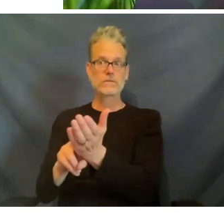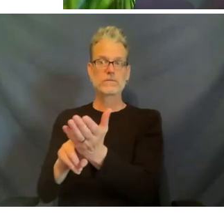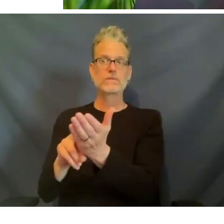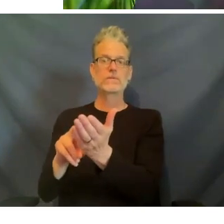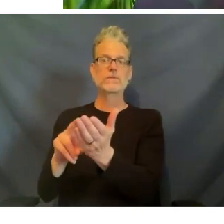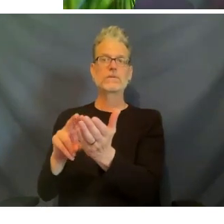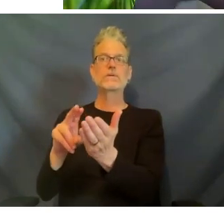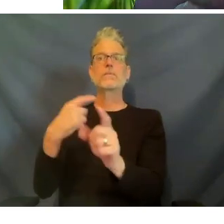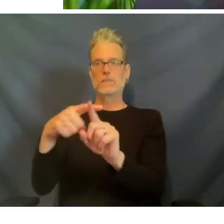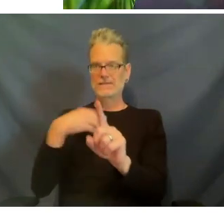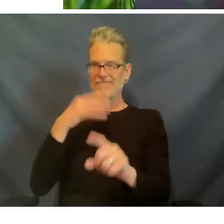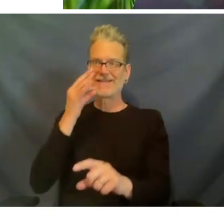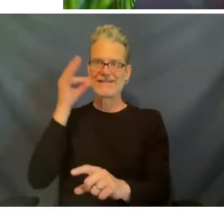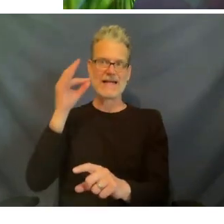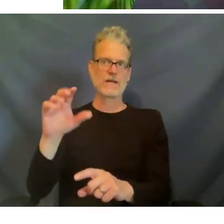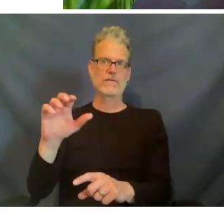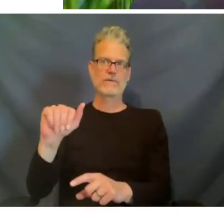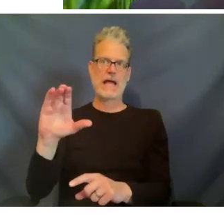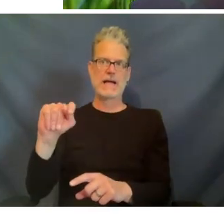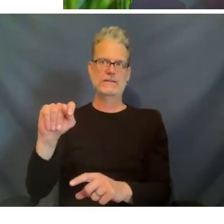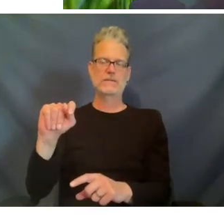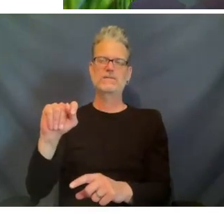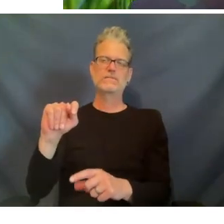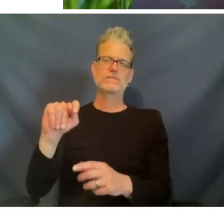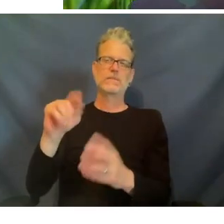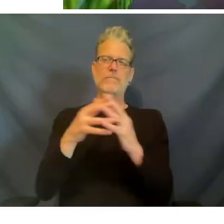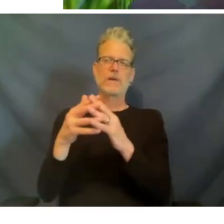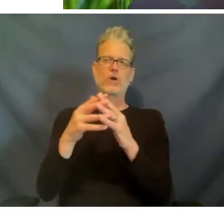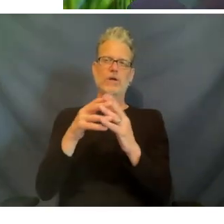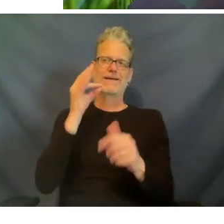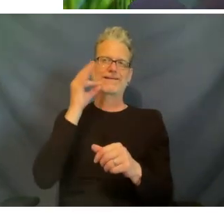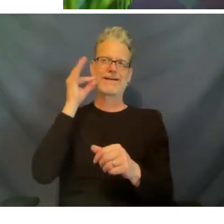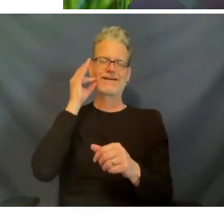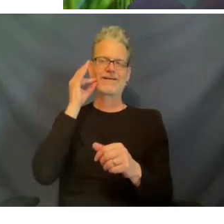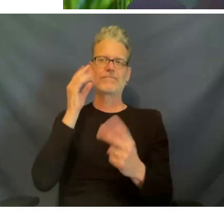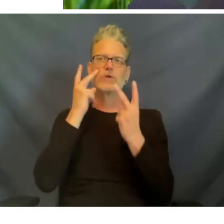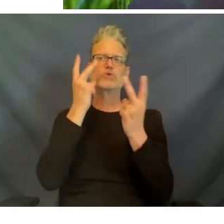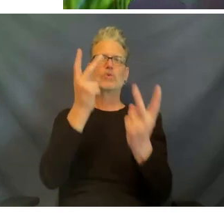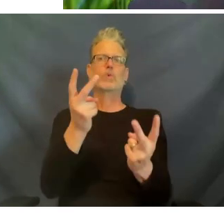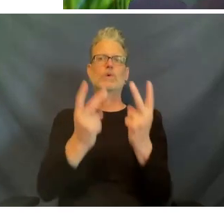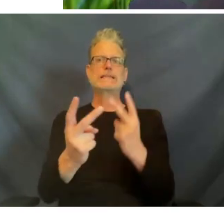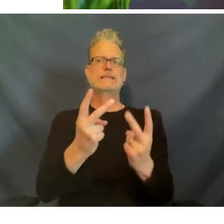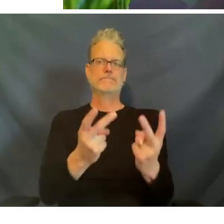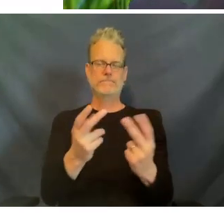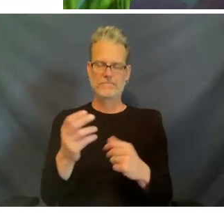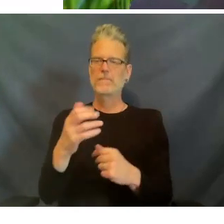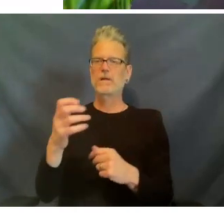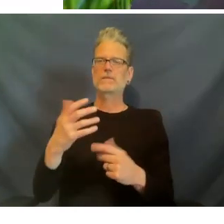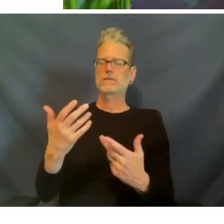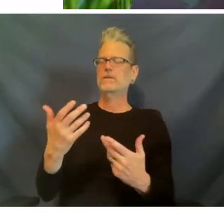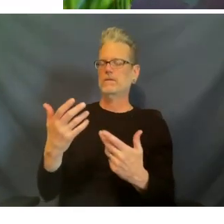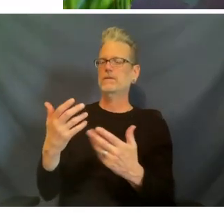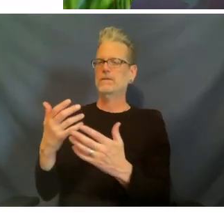the Native Act, which is the Native American Tourism and Improving Visitor Experience Act, and the Wyden Amendment. These all form a